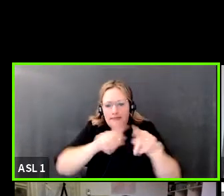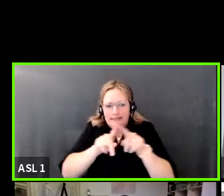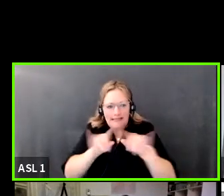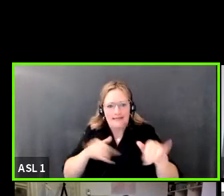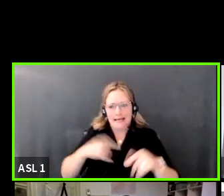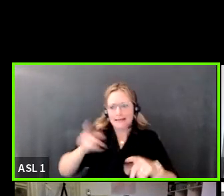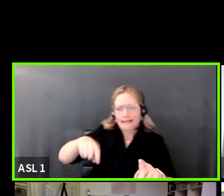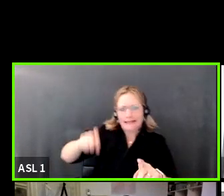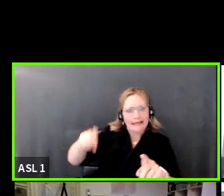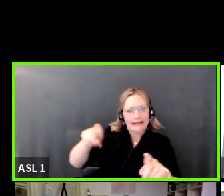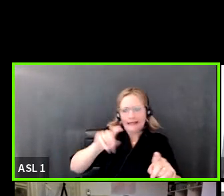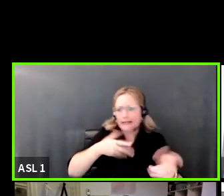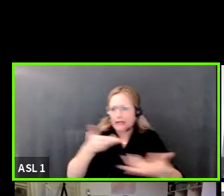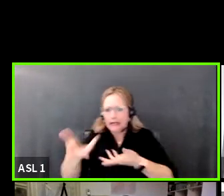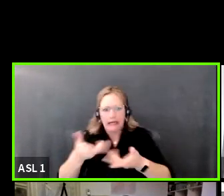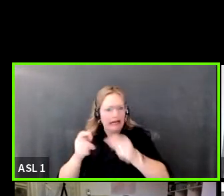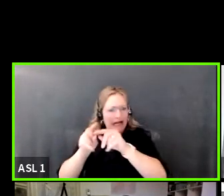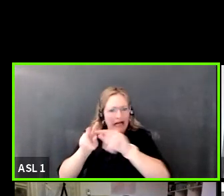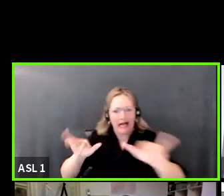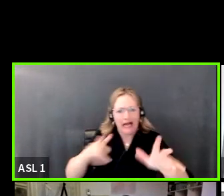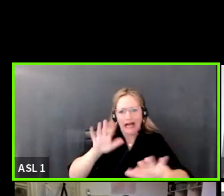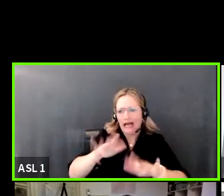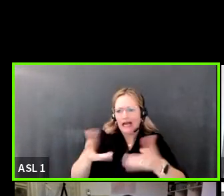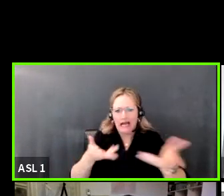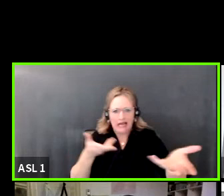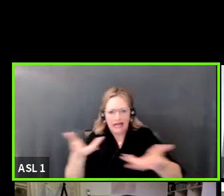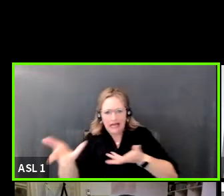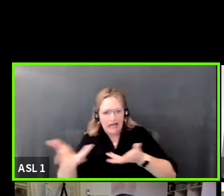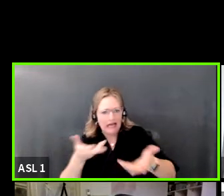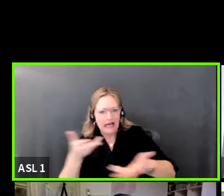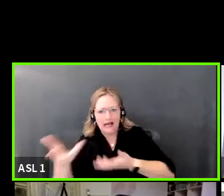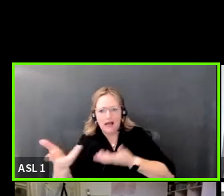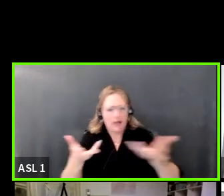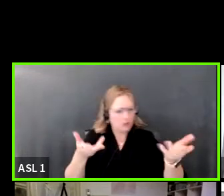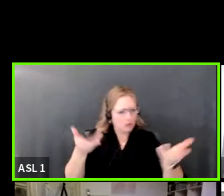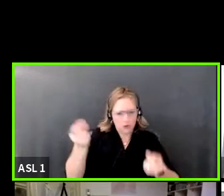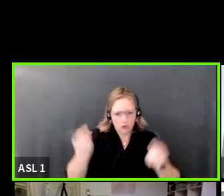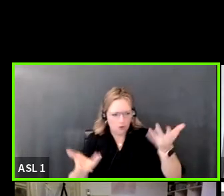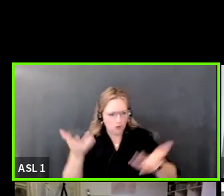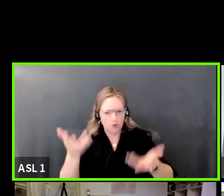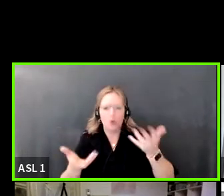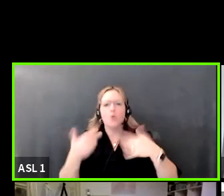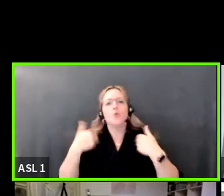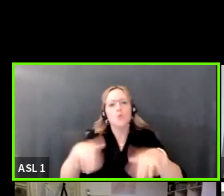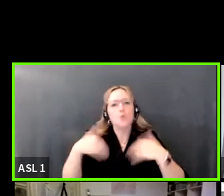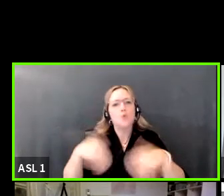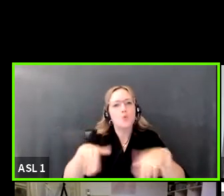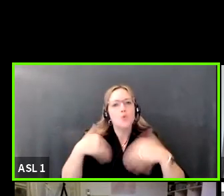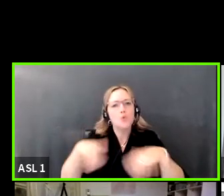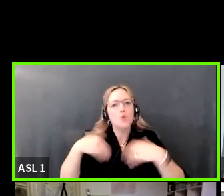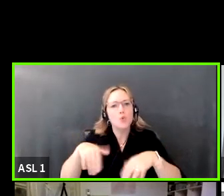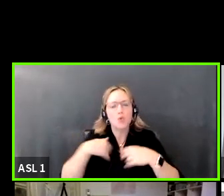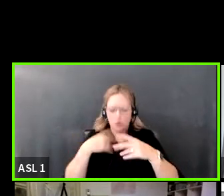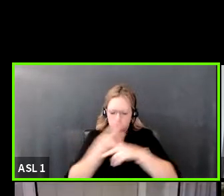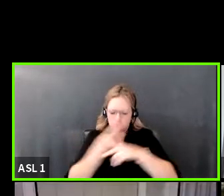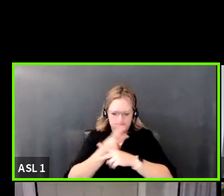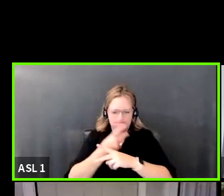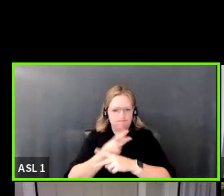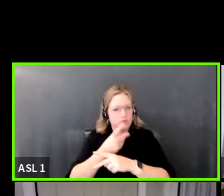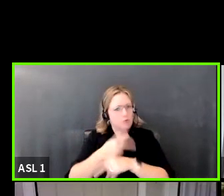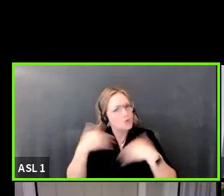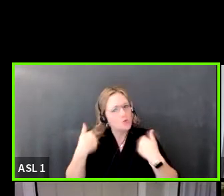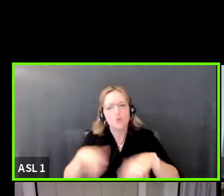increasingly diverse and competing demands for police services across the largest geographical